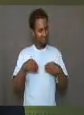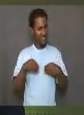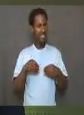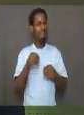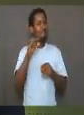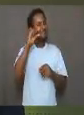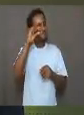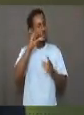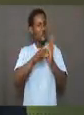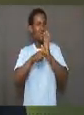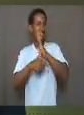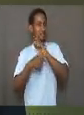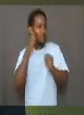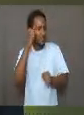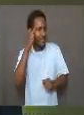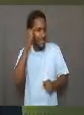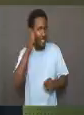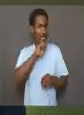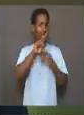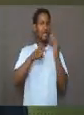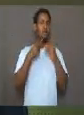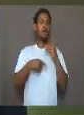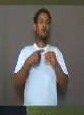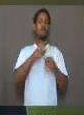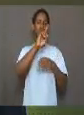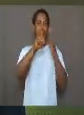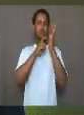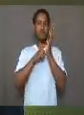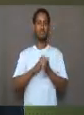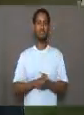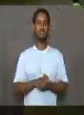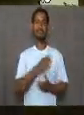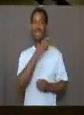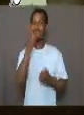to think about this question and write down your answers.